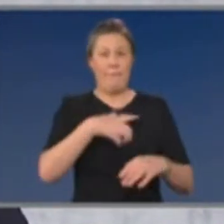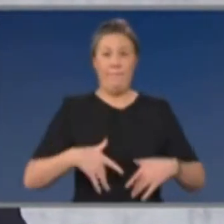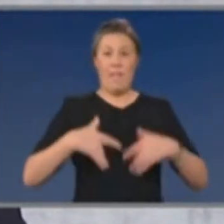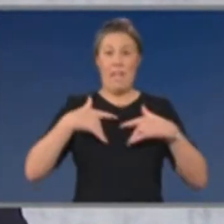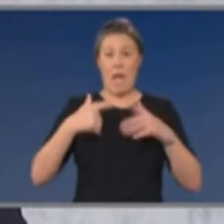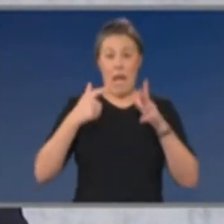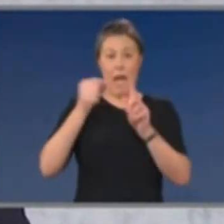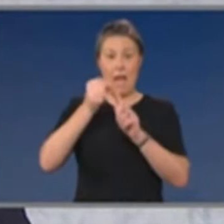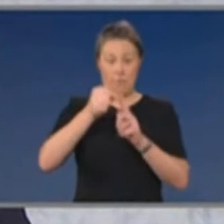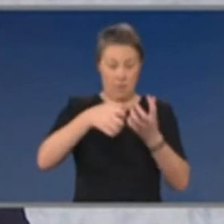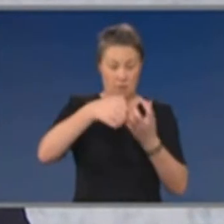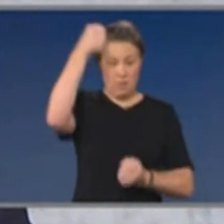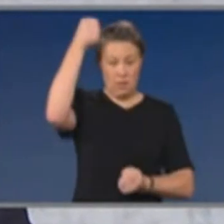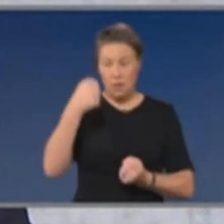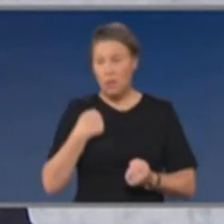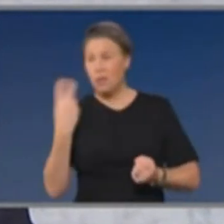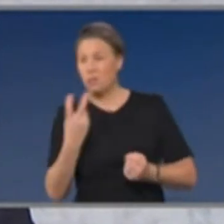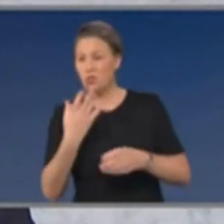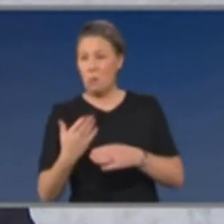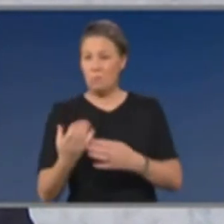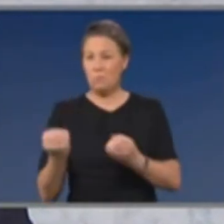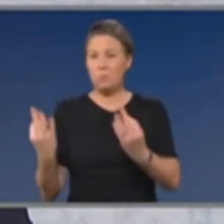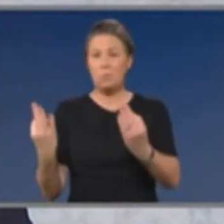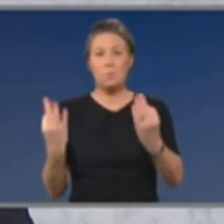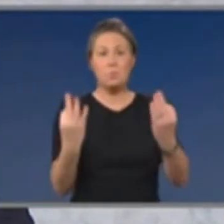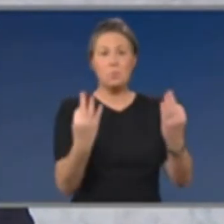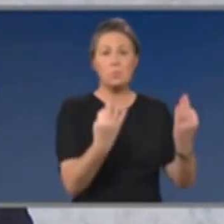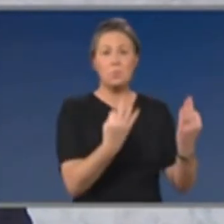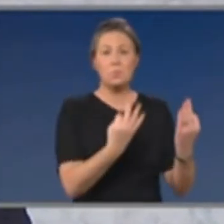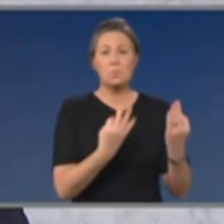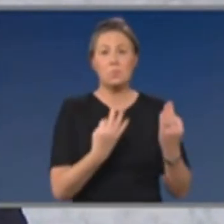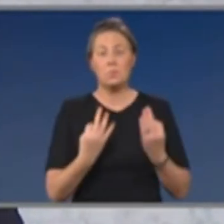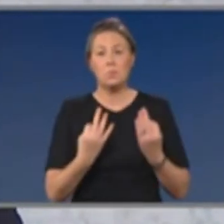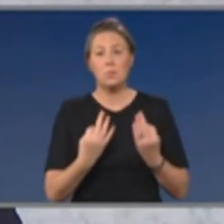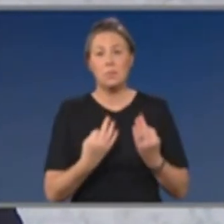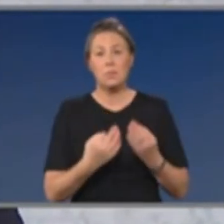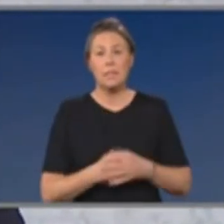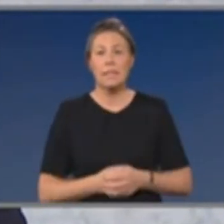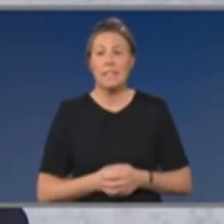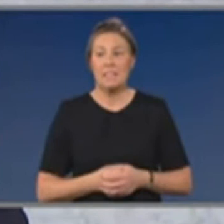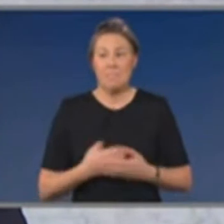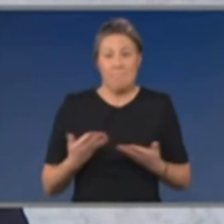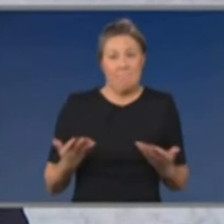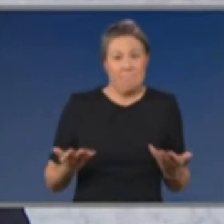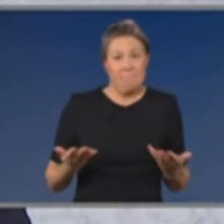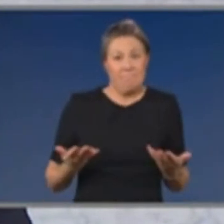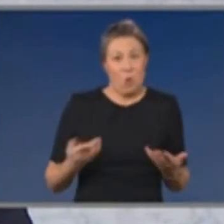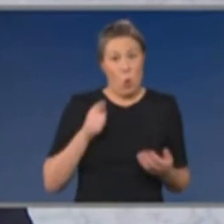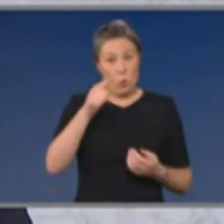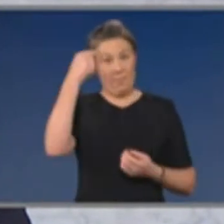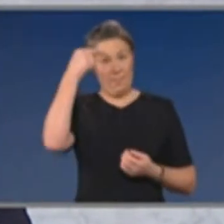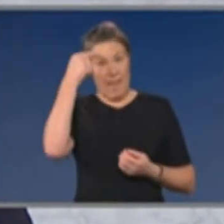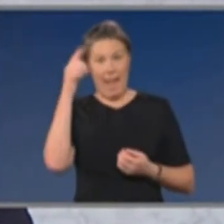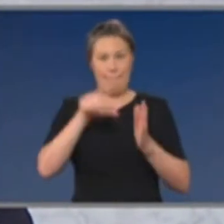that. Once they finished, there just weren't the jobs there, and they were concerned that if they took on apprentices, there wouldn't be anywhere for them to go once they finished their training. How